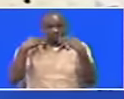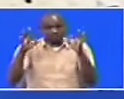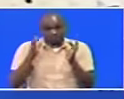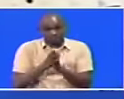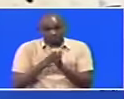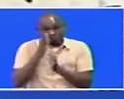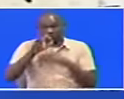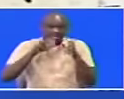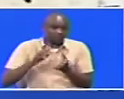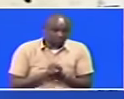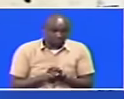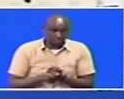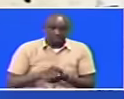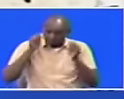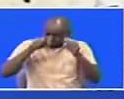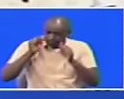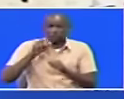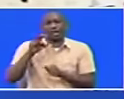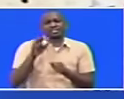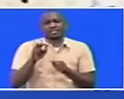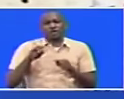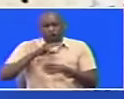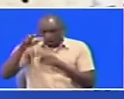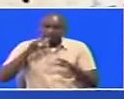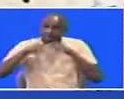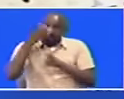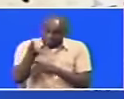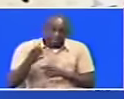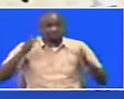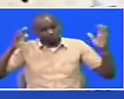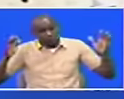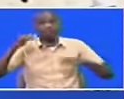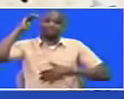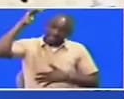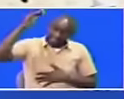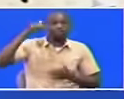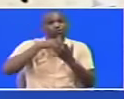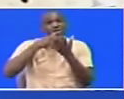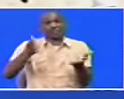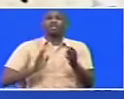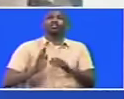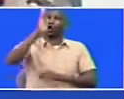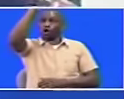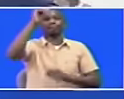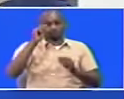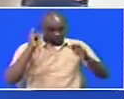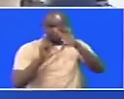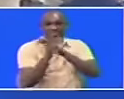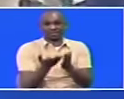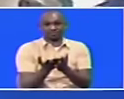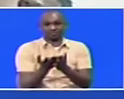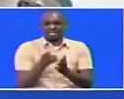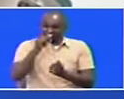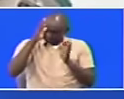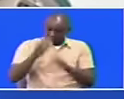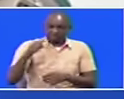free flow of animals. And it can be able to cater all sizes of animals, whether small, big, including the tallest of giraffes. Joseph